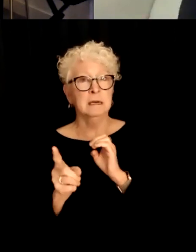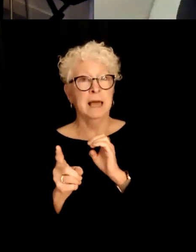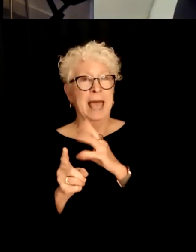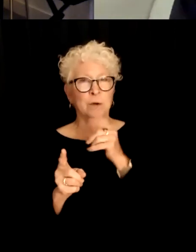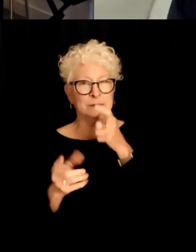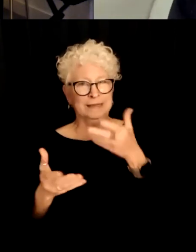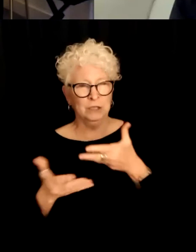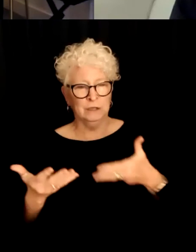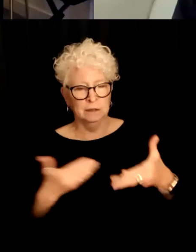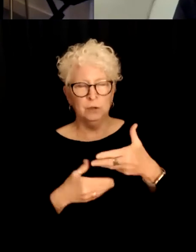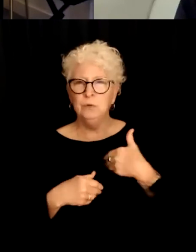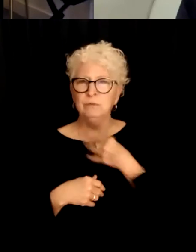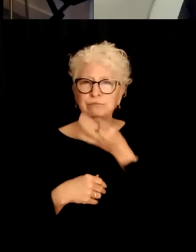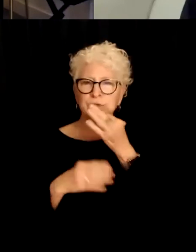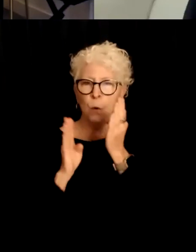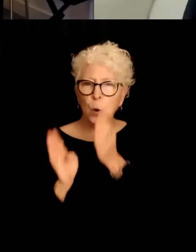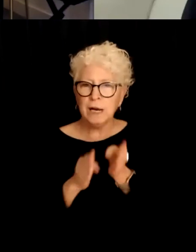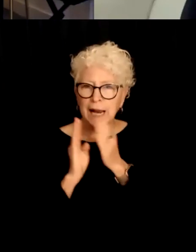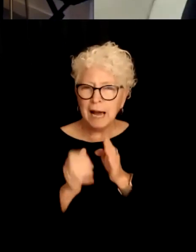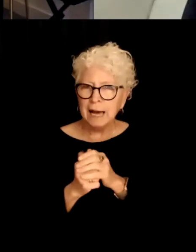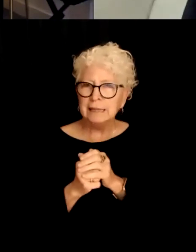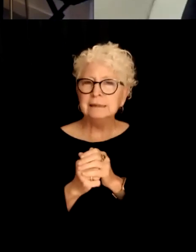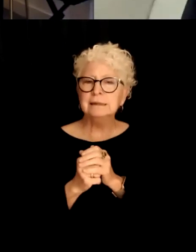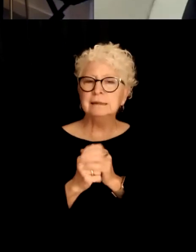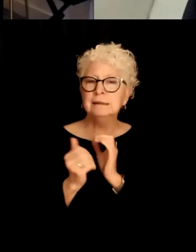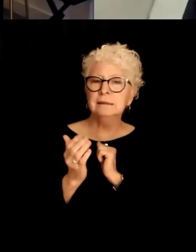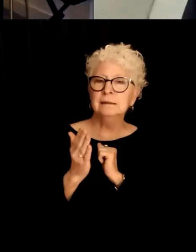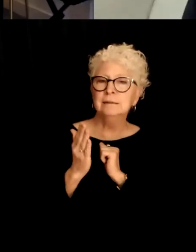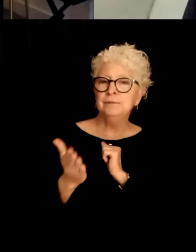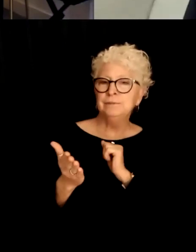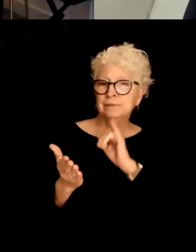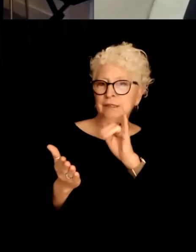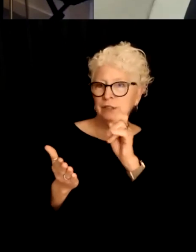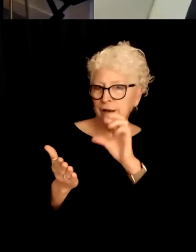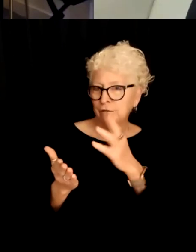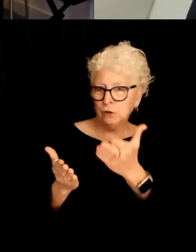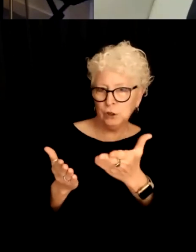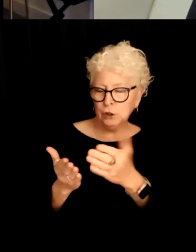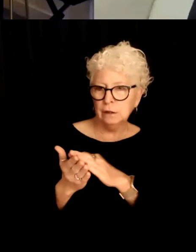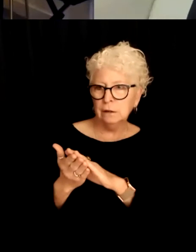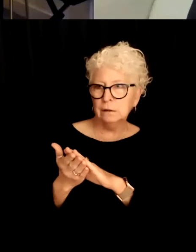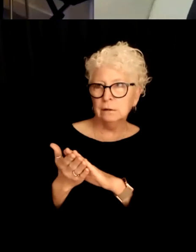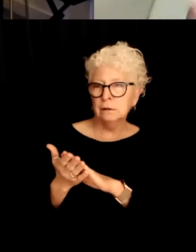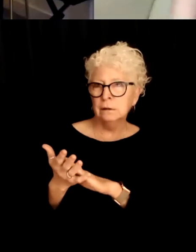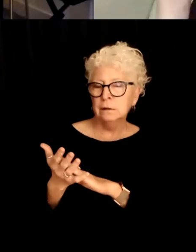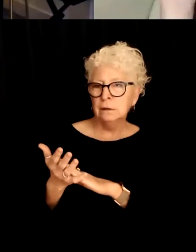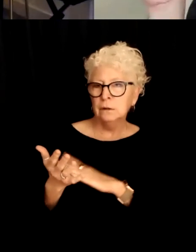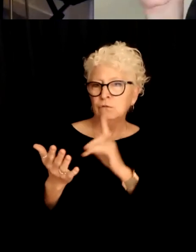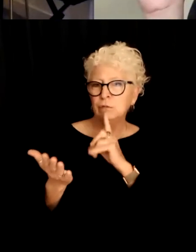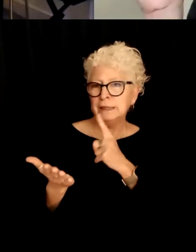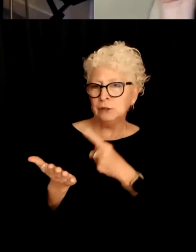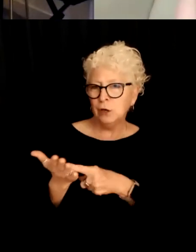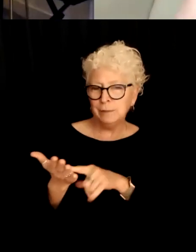you have spokespeople, and good ones, right? You know, I feel like I tainted